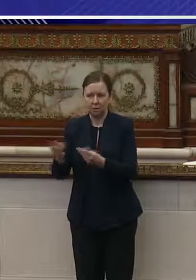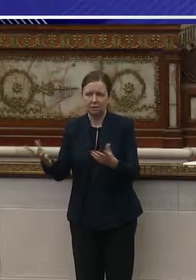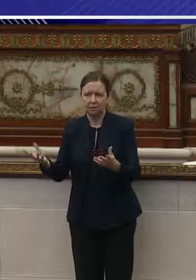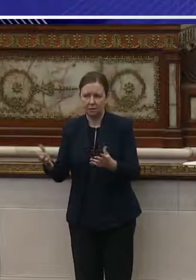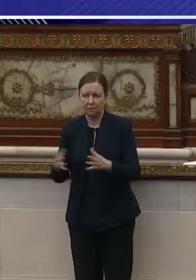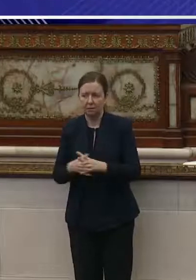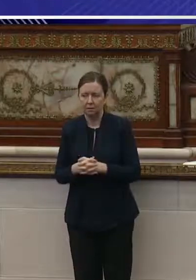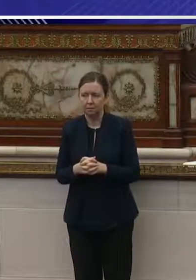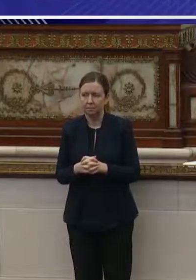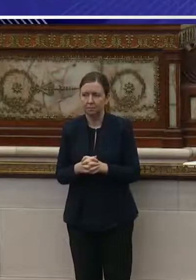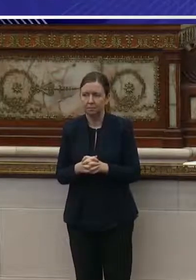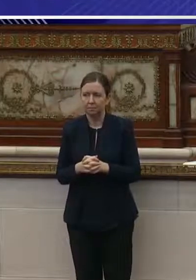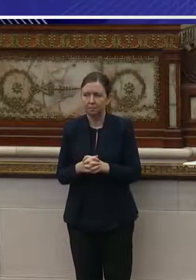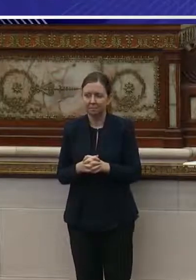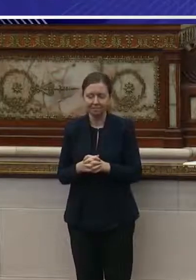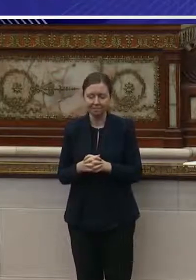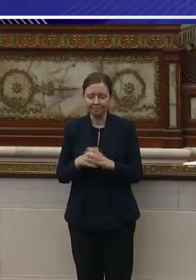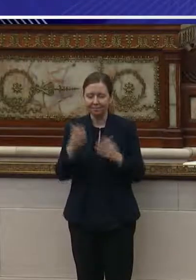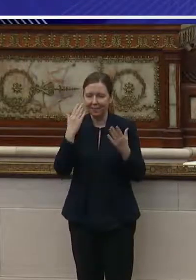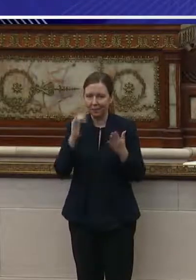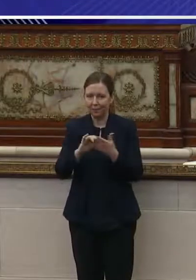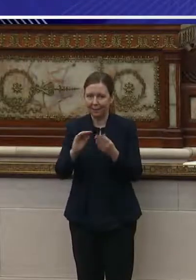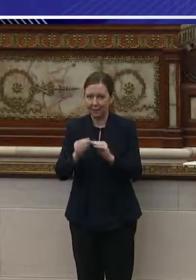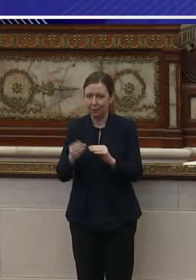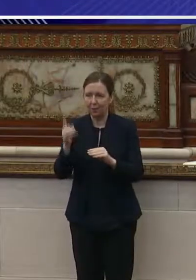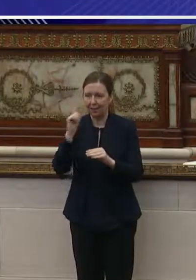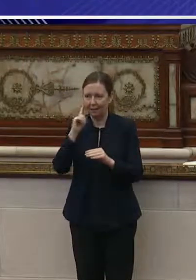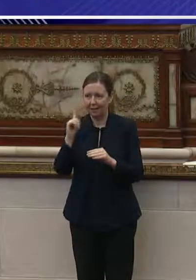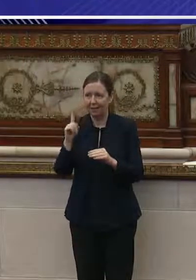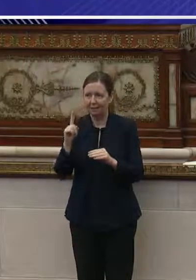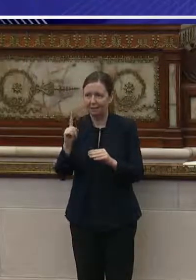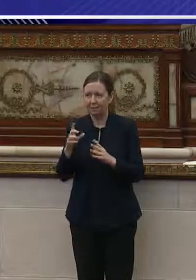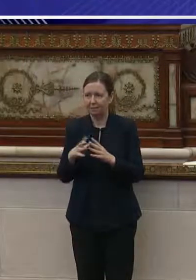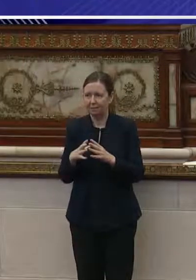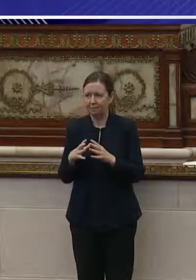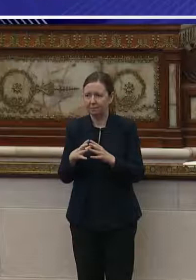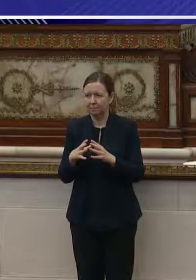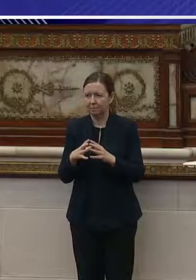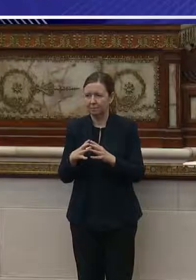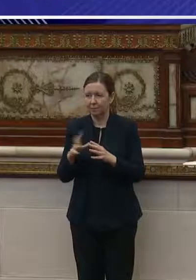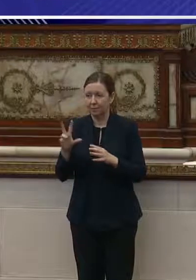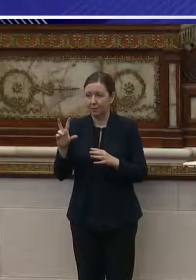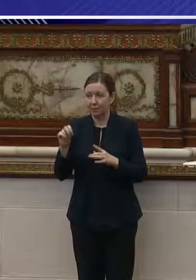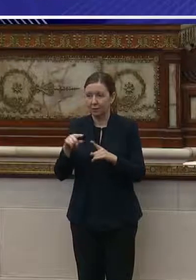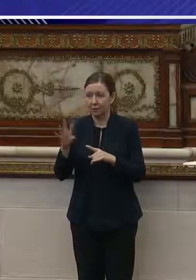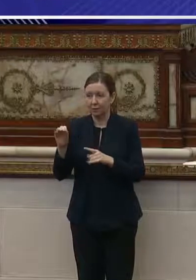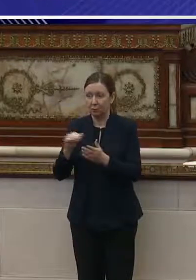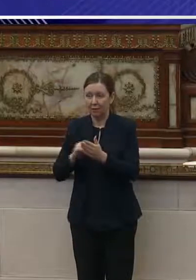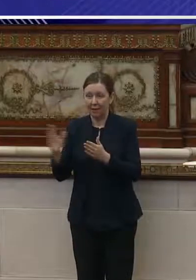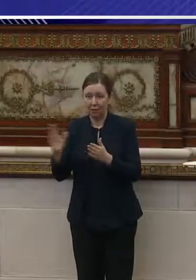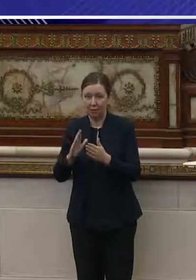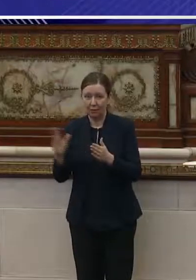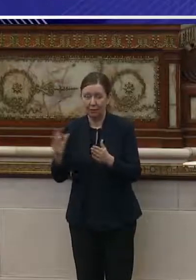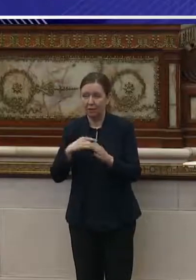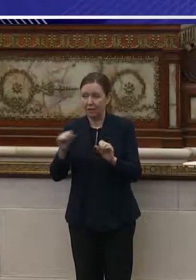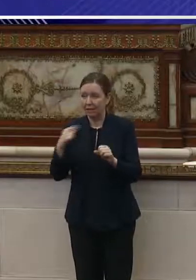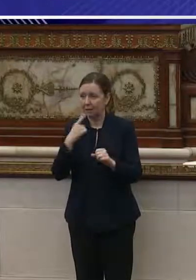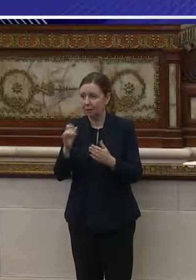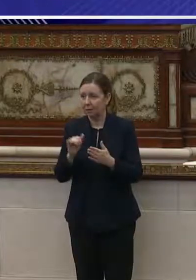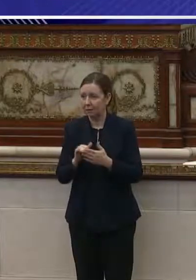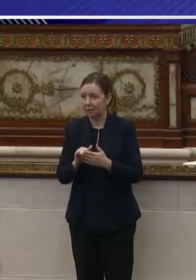received? I don't have that number in front of me. I think it's, in the 30 to 40,000 range. I can tell you